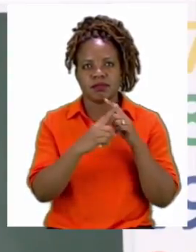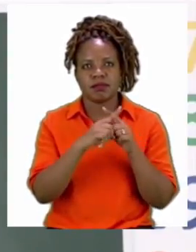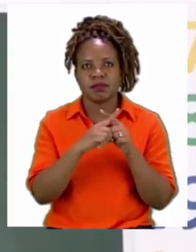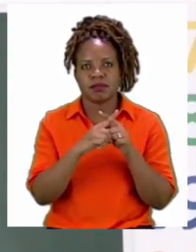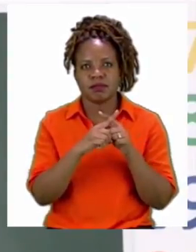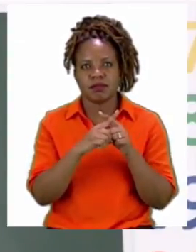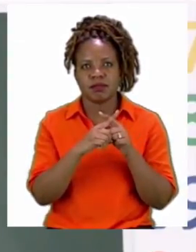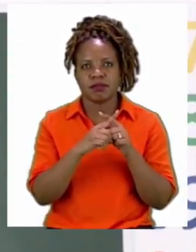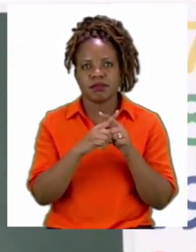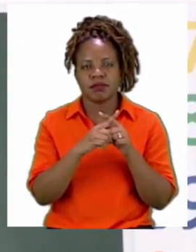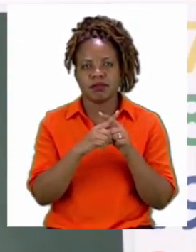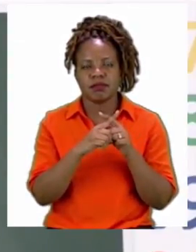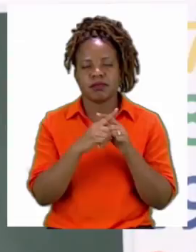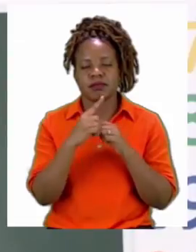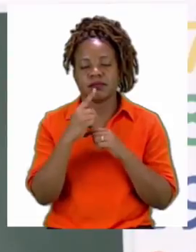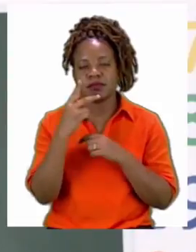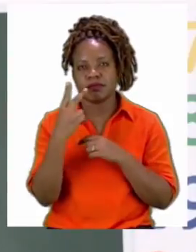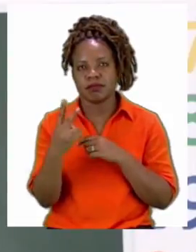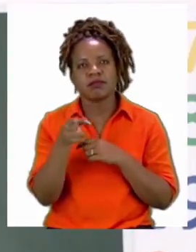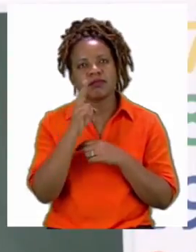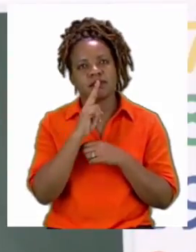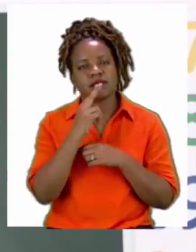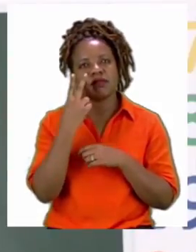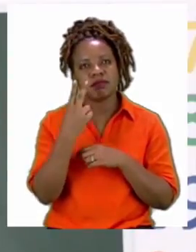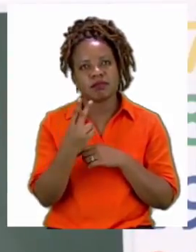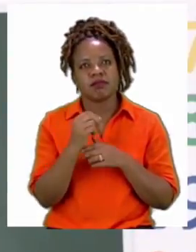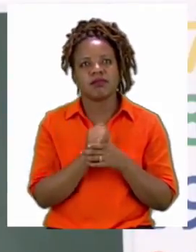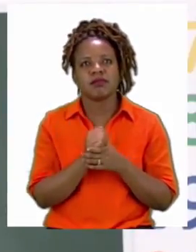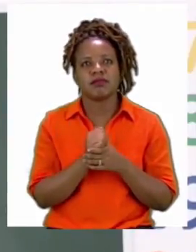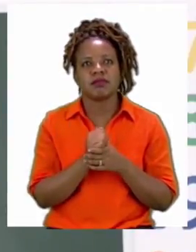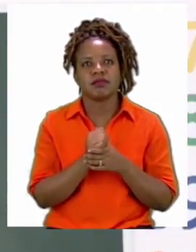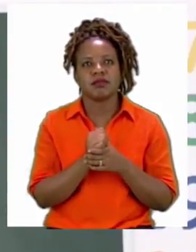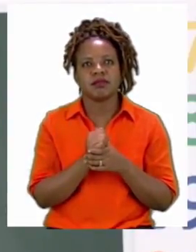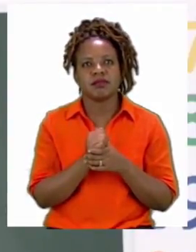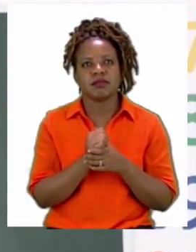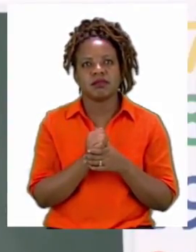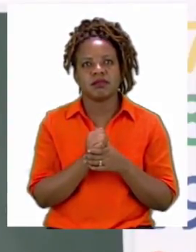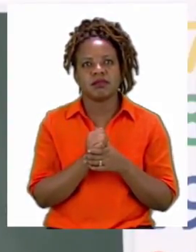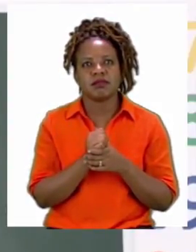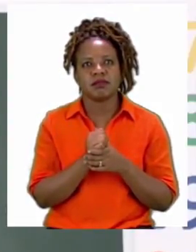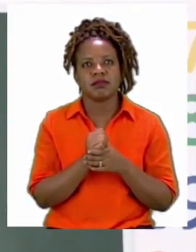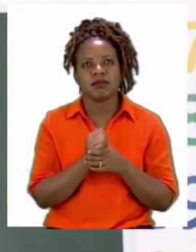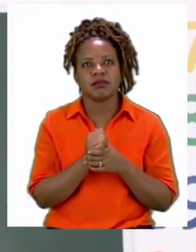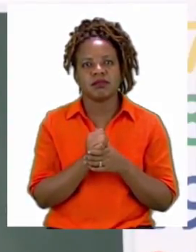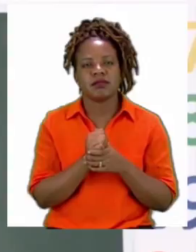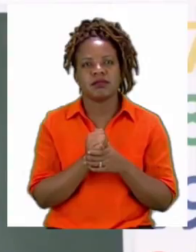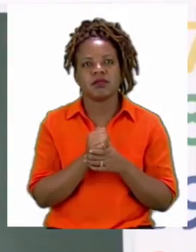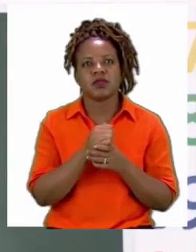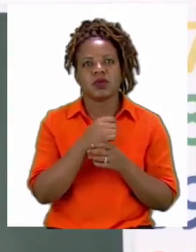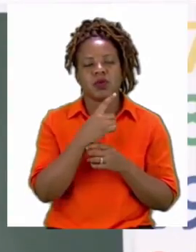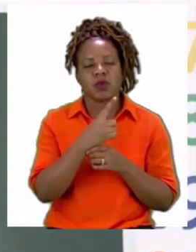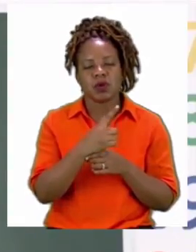2 equals 2. Let's move on. 1 set of